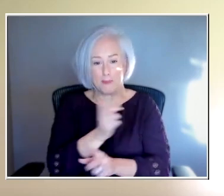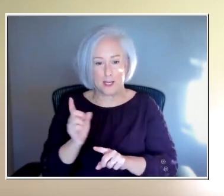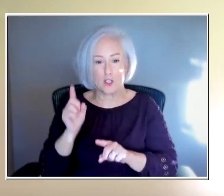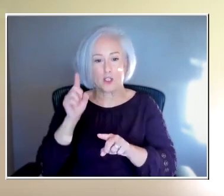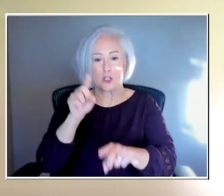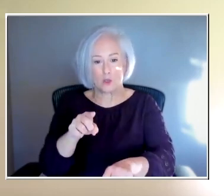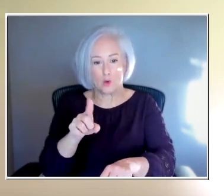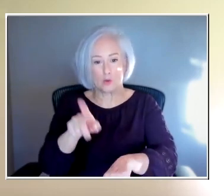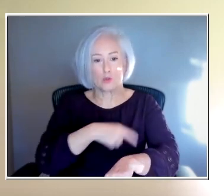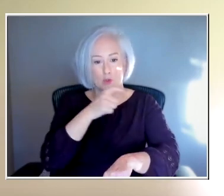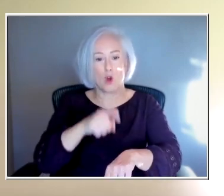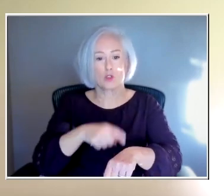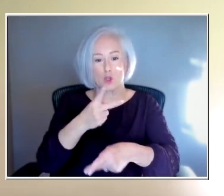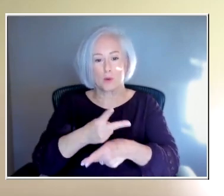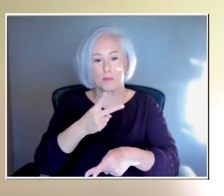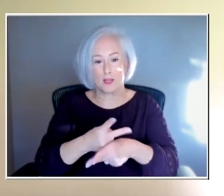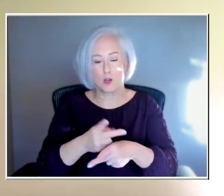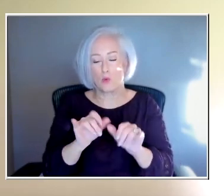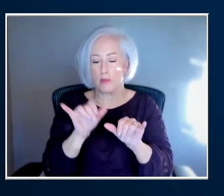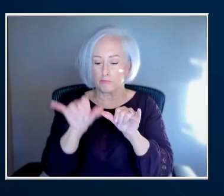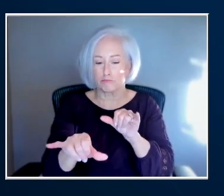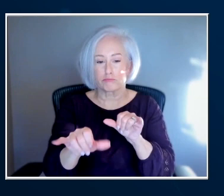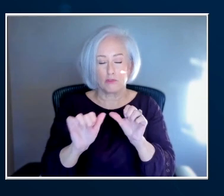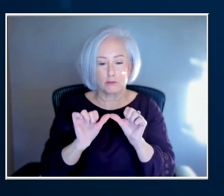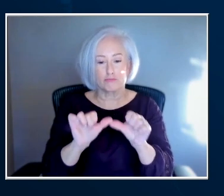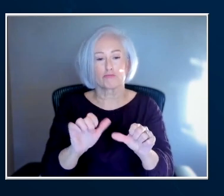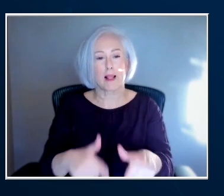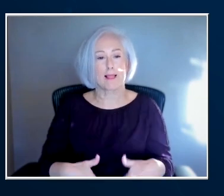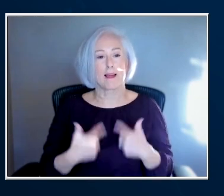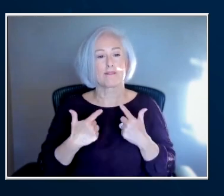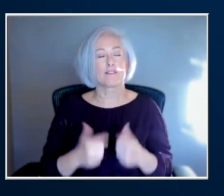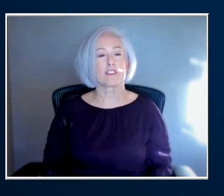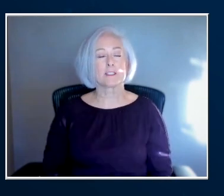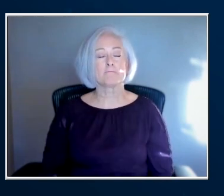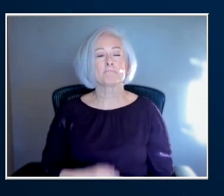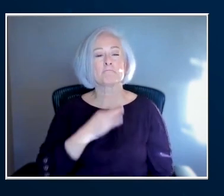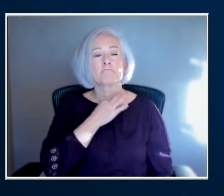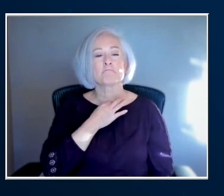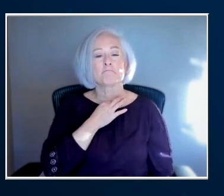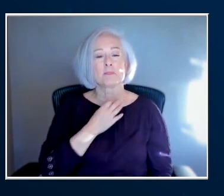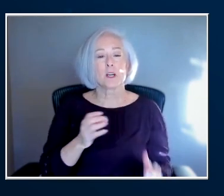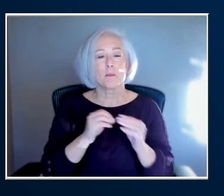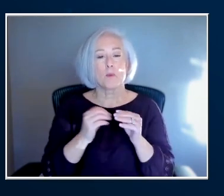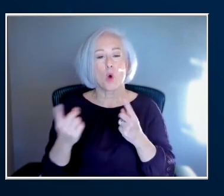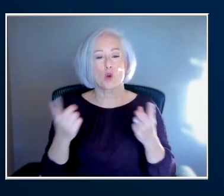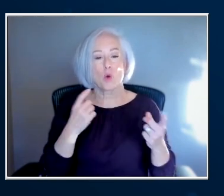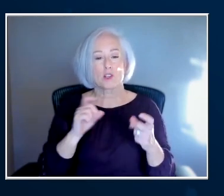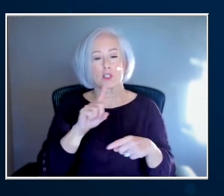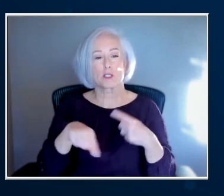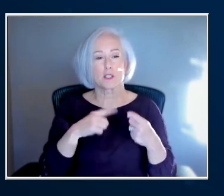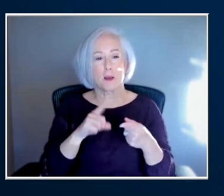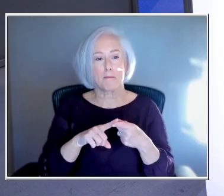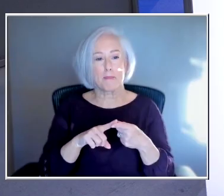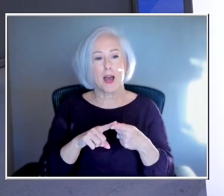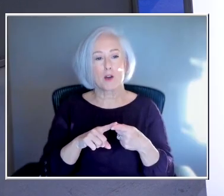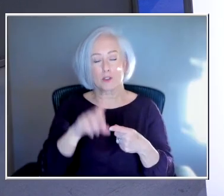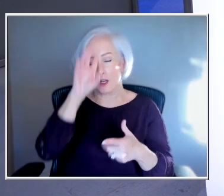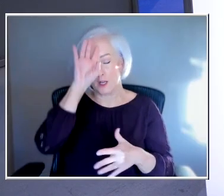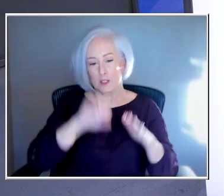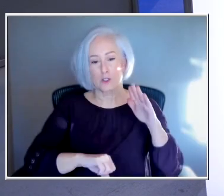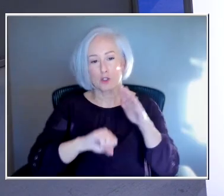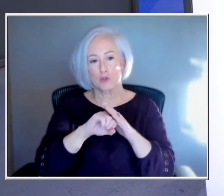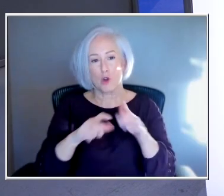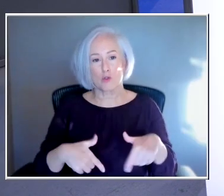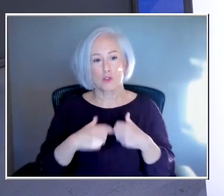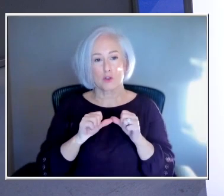life. I want to ask a few more questions about the Stroke Survivors Support Group. Gina and Tom, I know you have attended. What has that